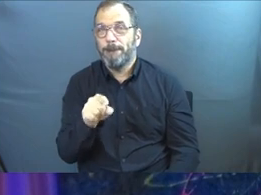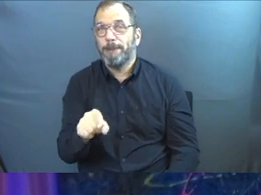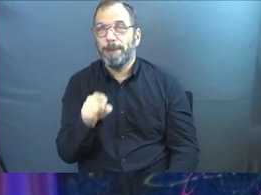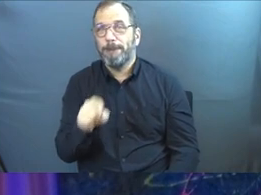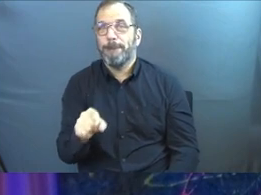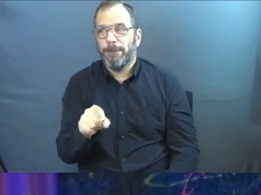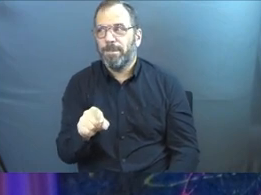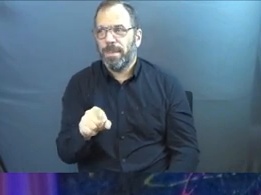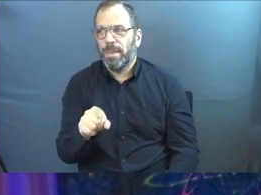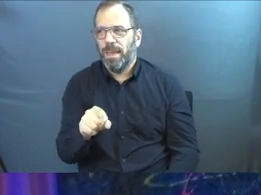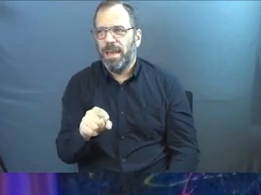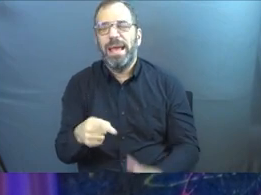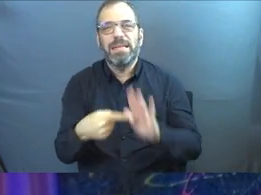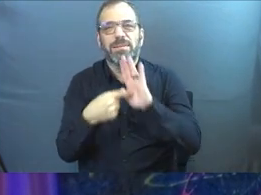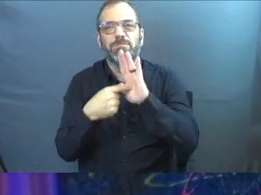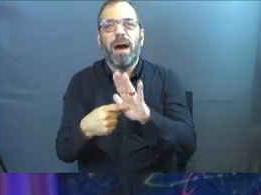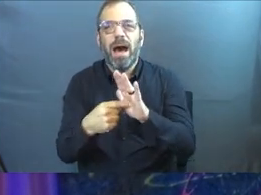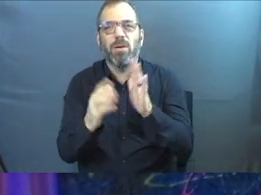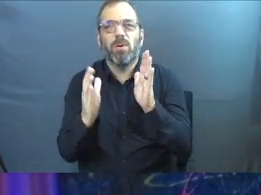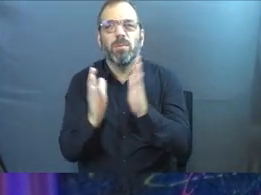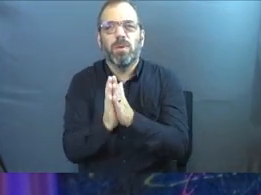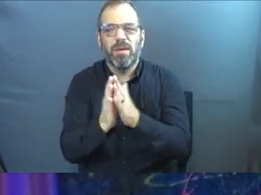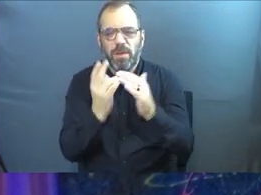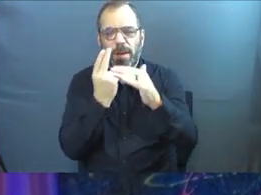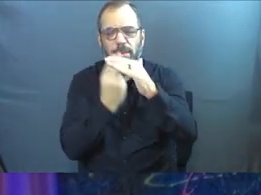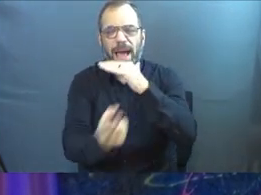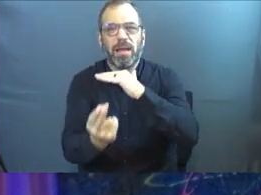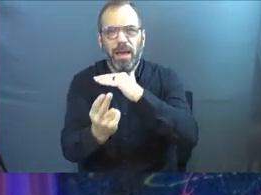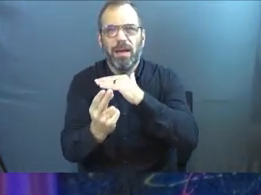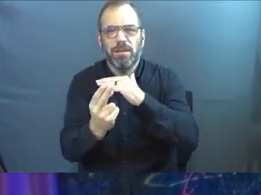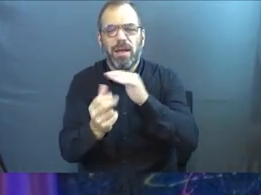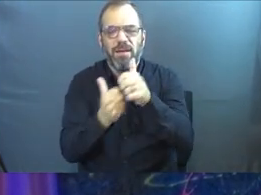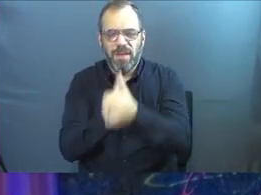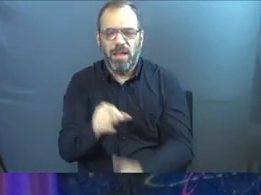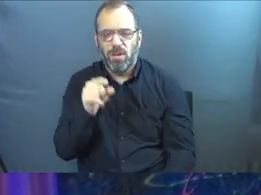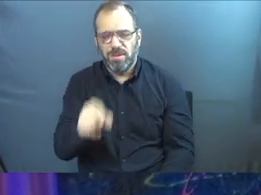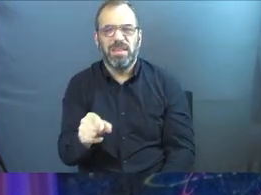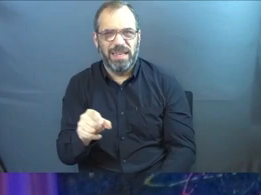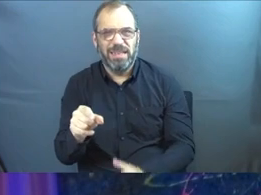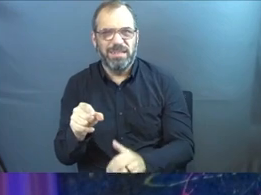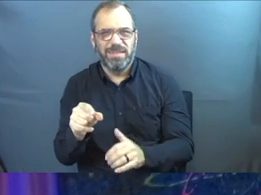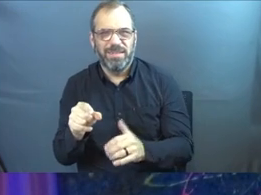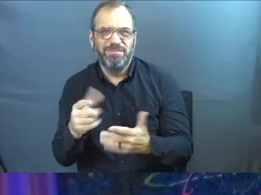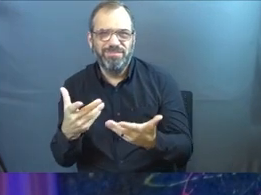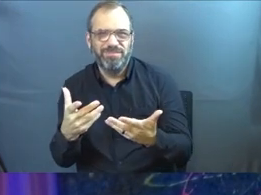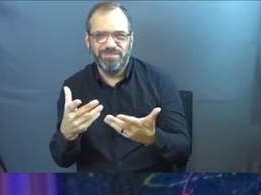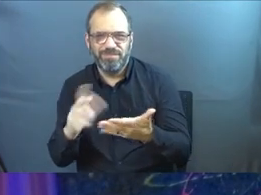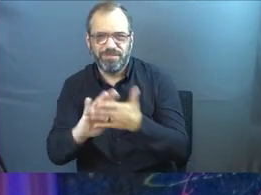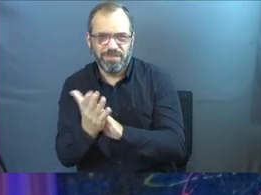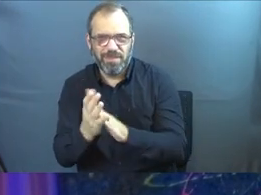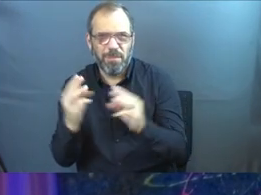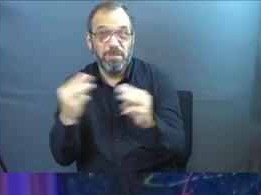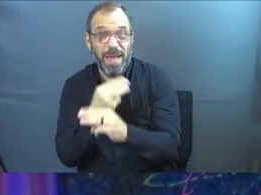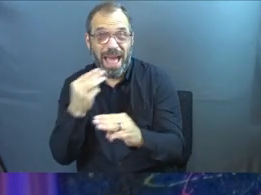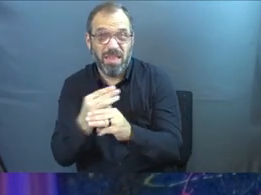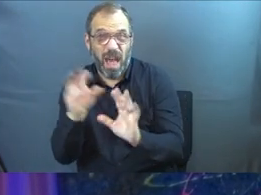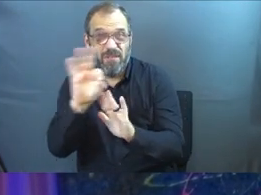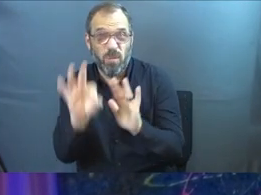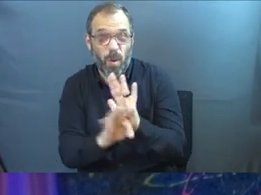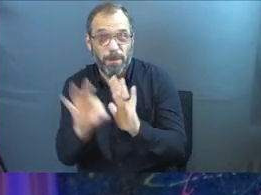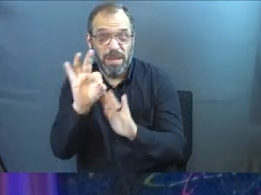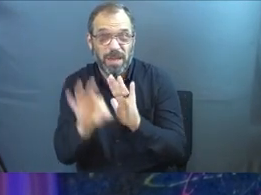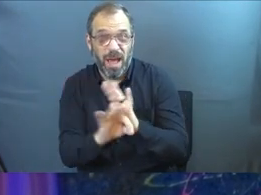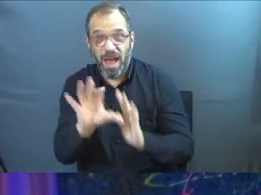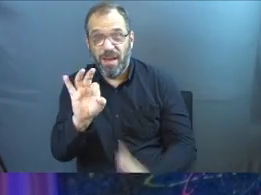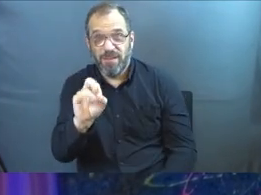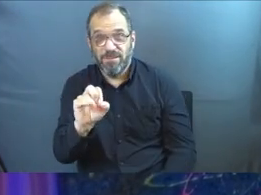This is a model prayer from Habakkuk that I believe follows this formula, if we could turn this into math. The